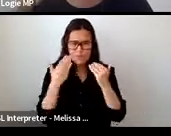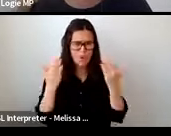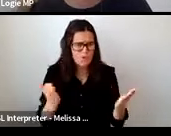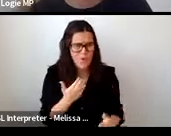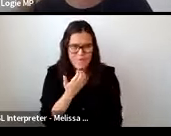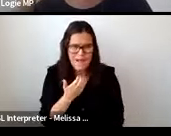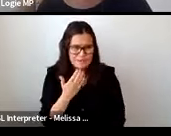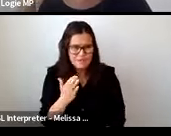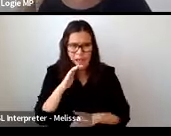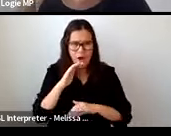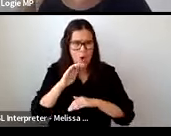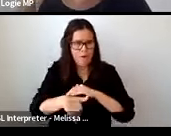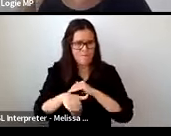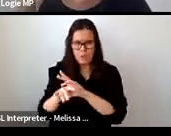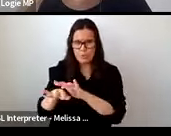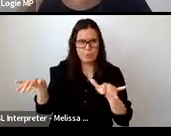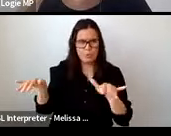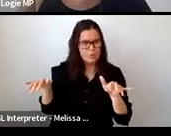fragmentary